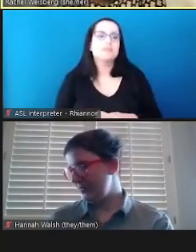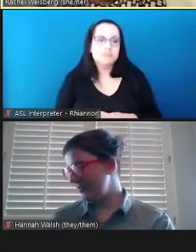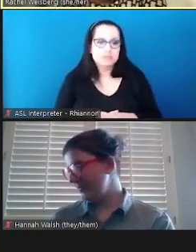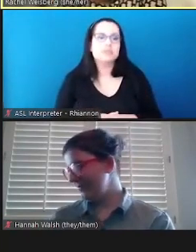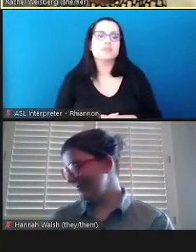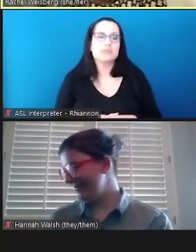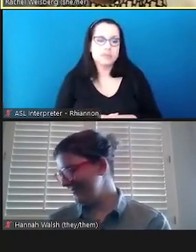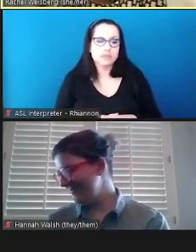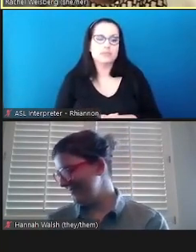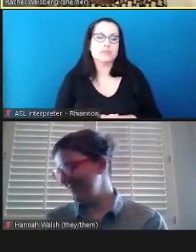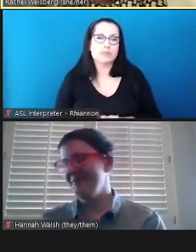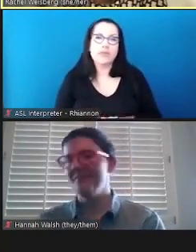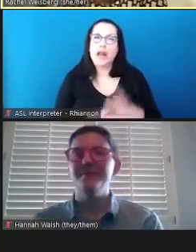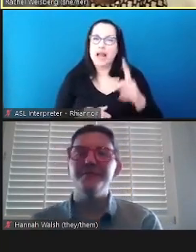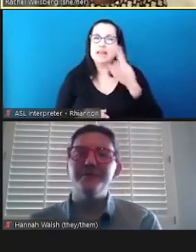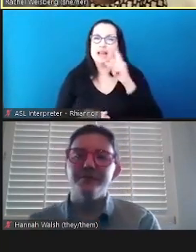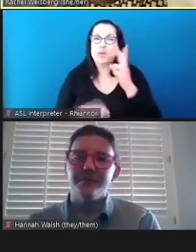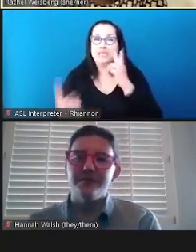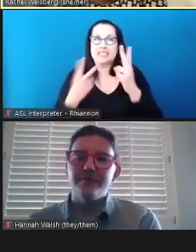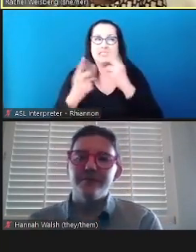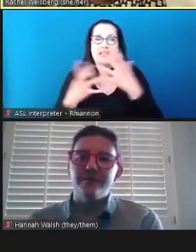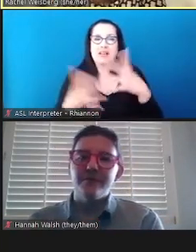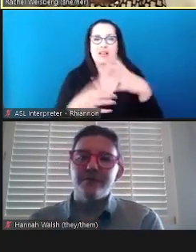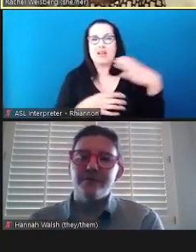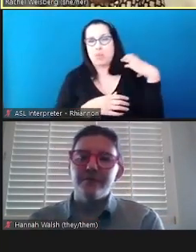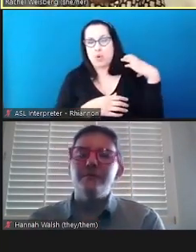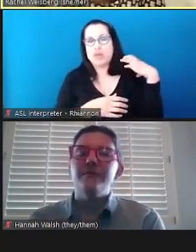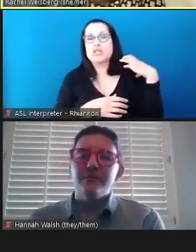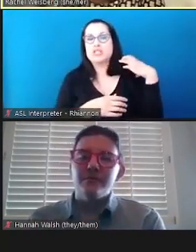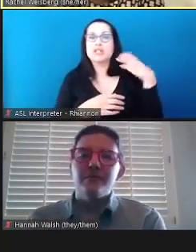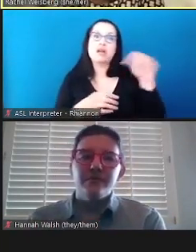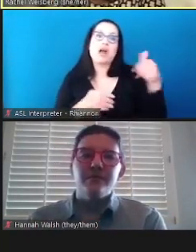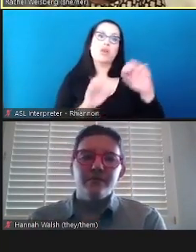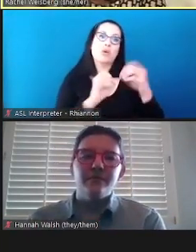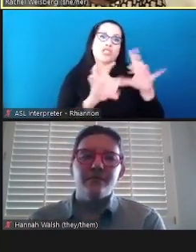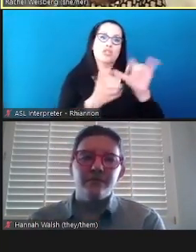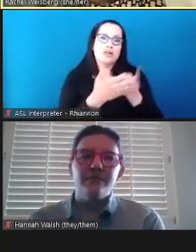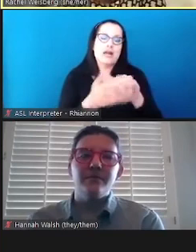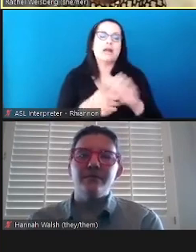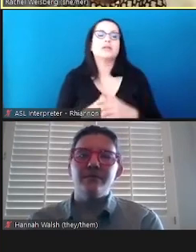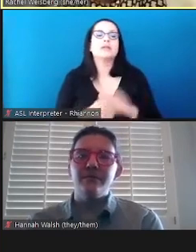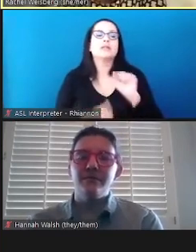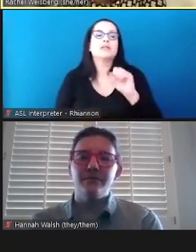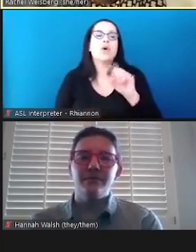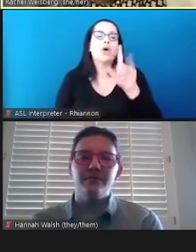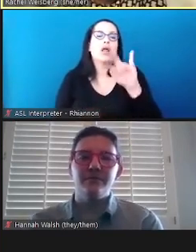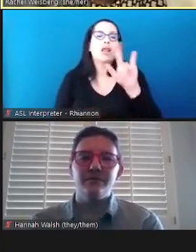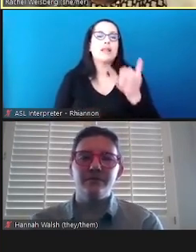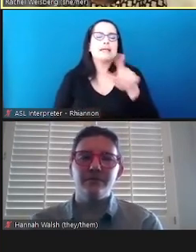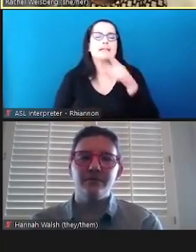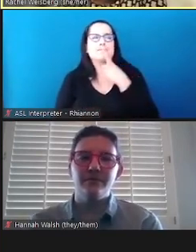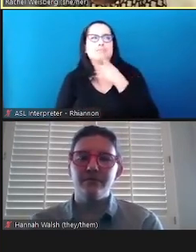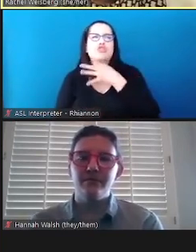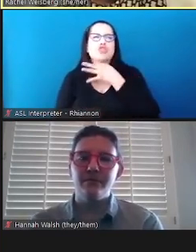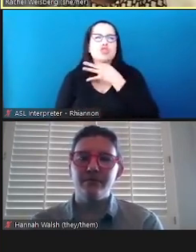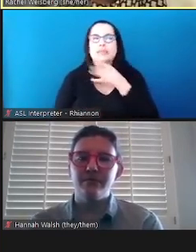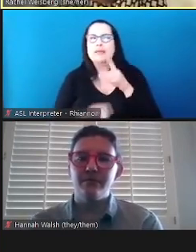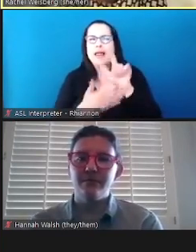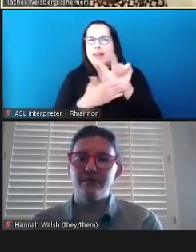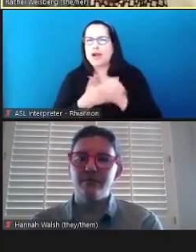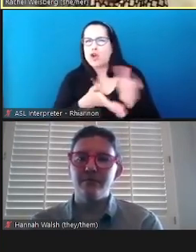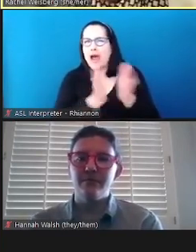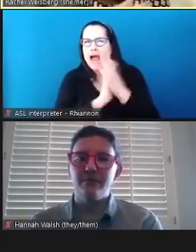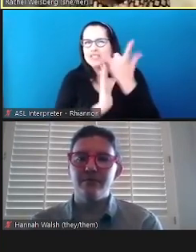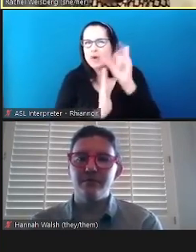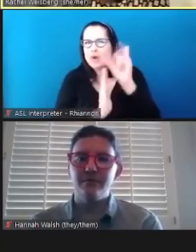know, we're seeing a lot of employers and other organizations do. So she wonders if it's legal to ask for that sort of